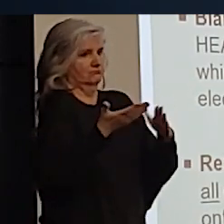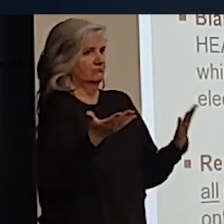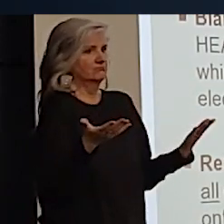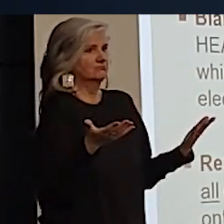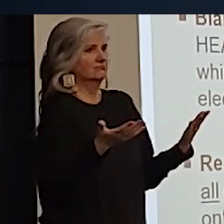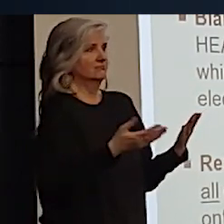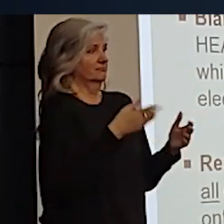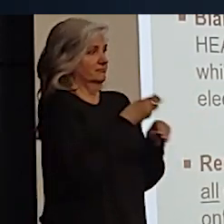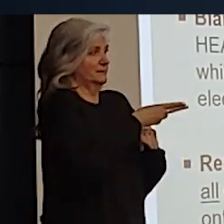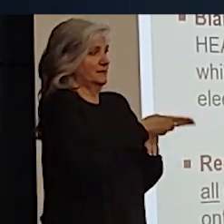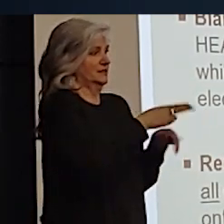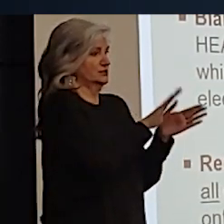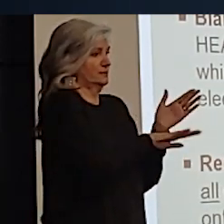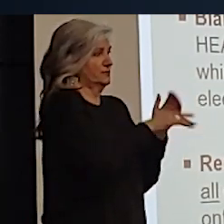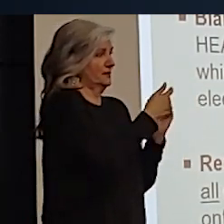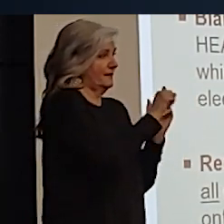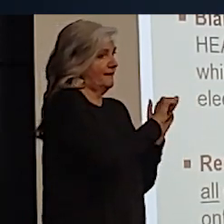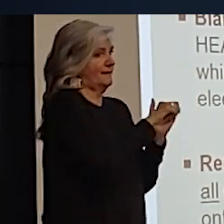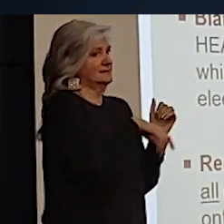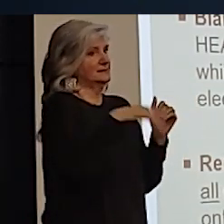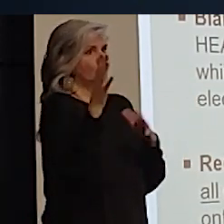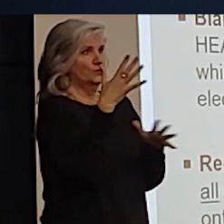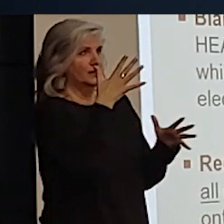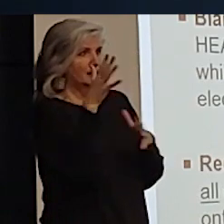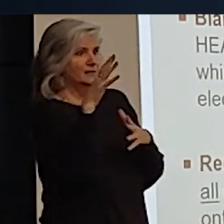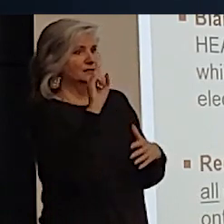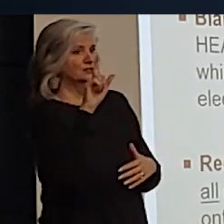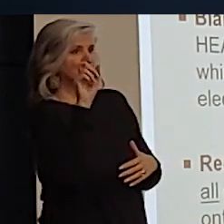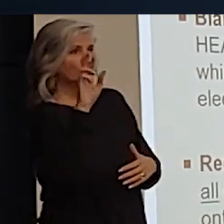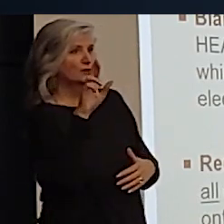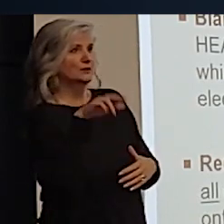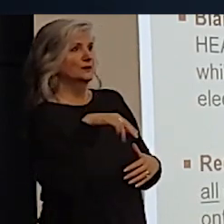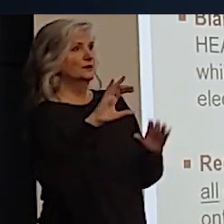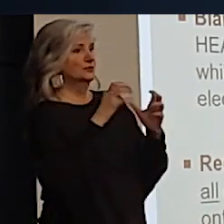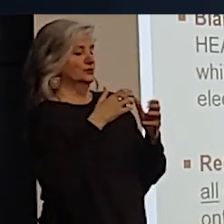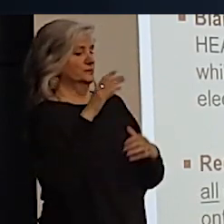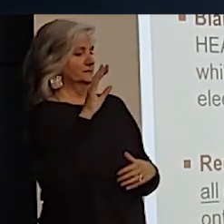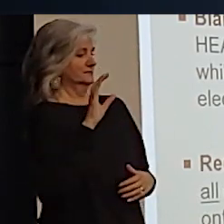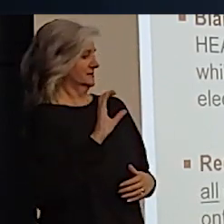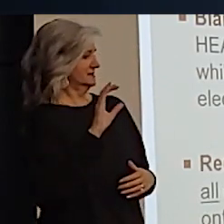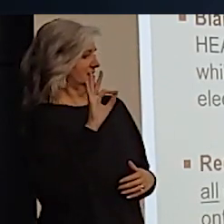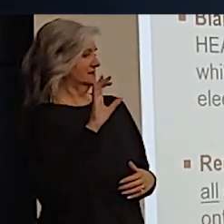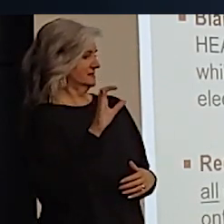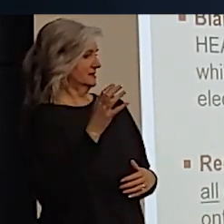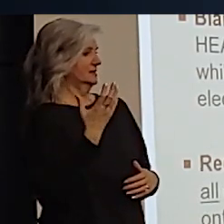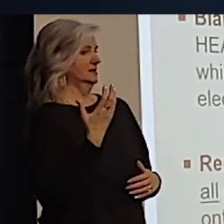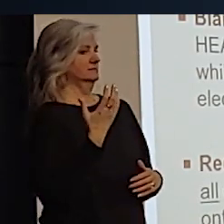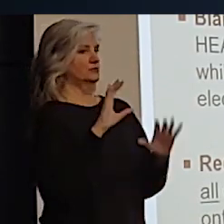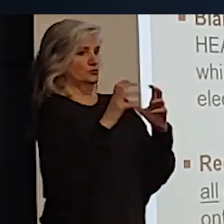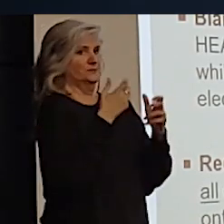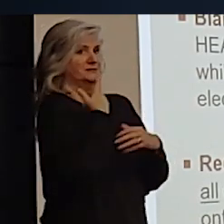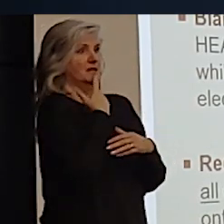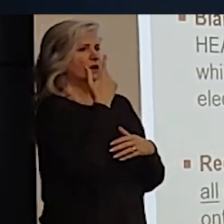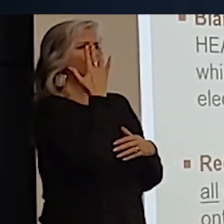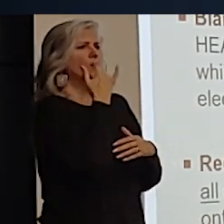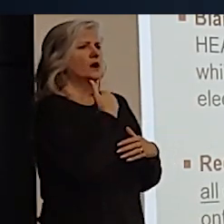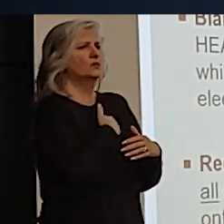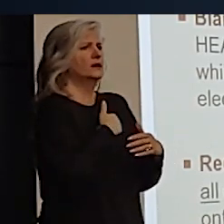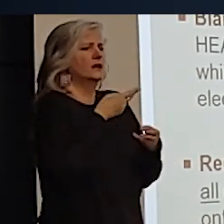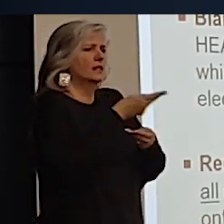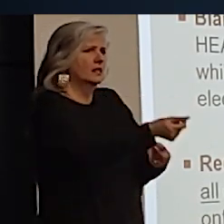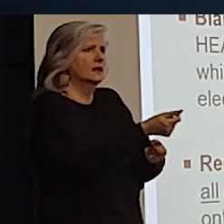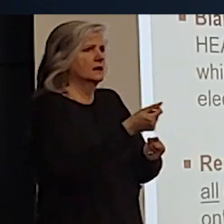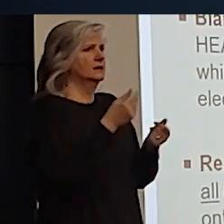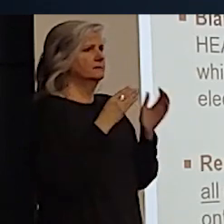cheaper gas, cheaper wind, cheaper solar. Groups like CAC 15, 20 years ago were saying, why are we sinking billions